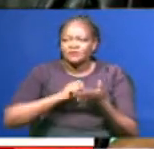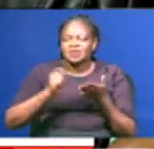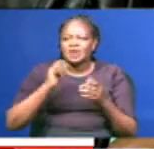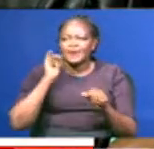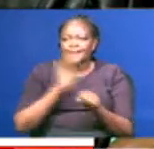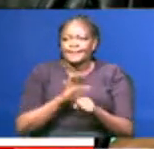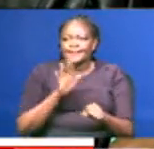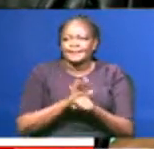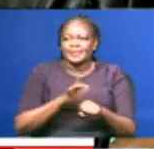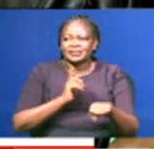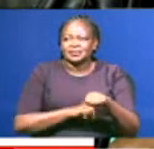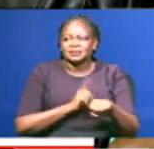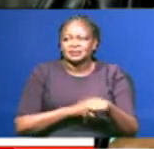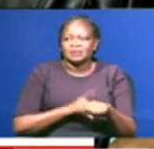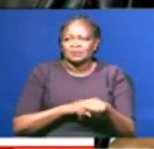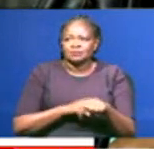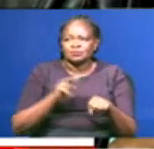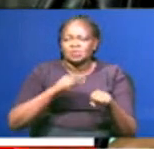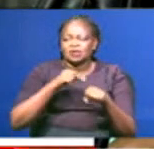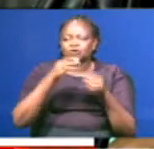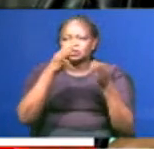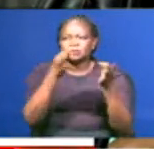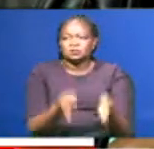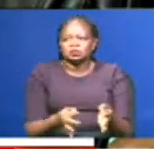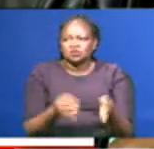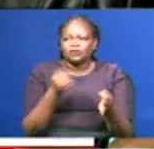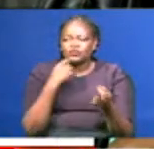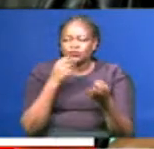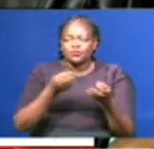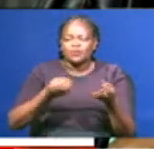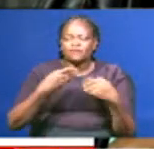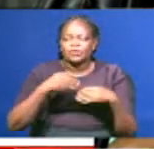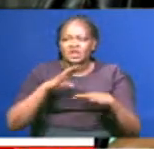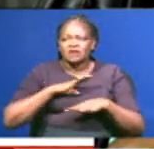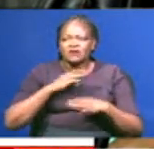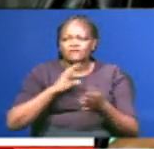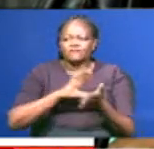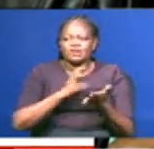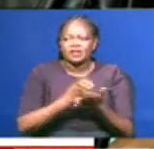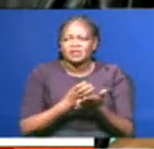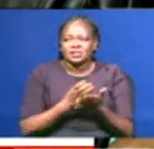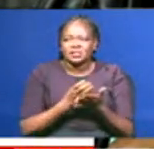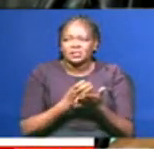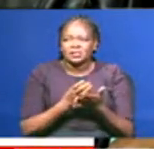many times to National Treasury for them to provide me with adequate funding.